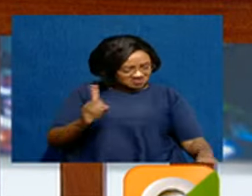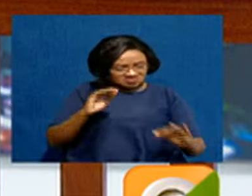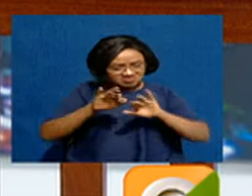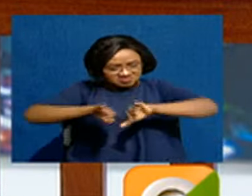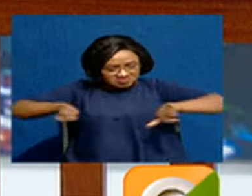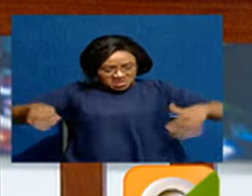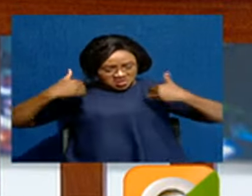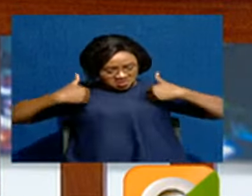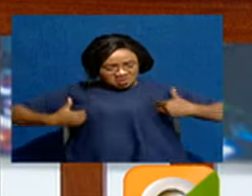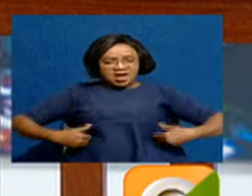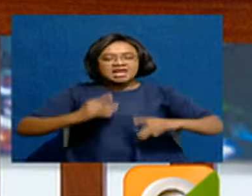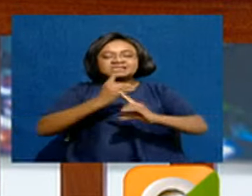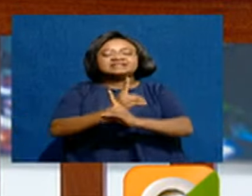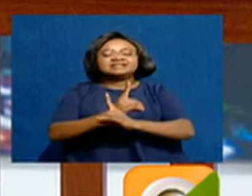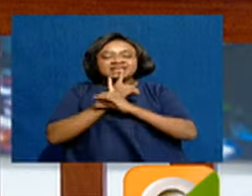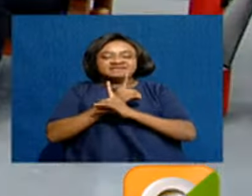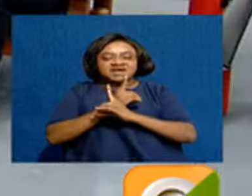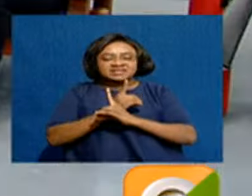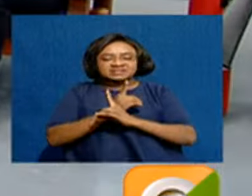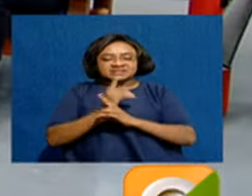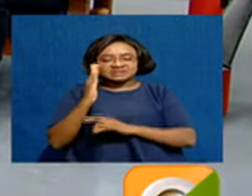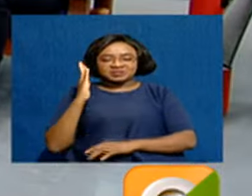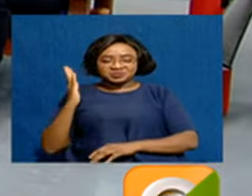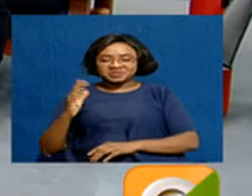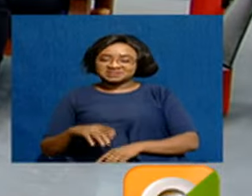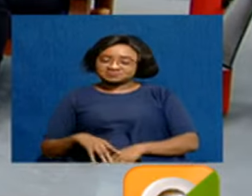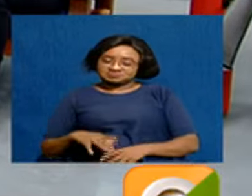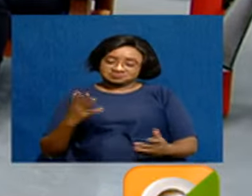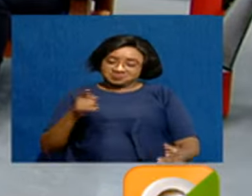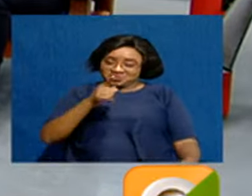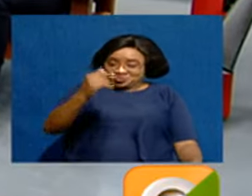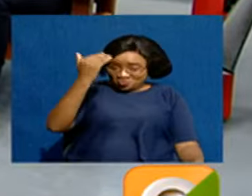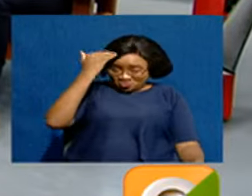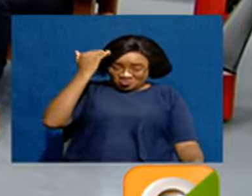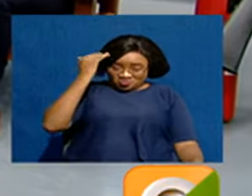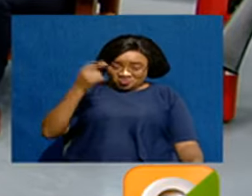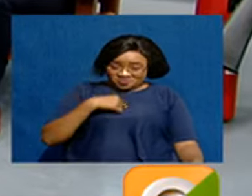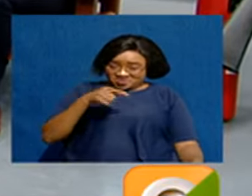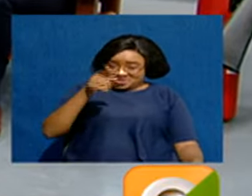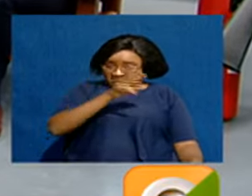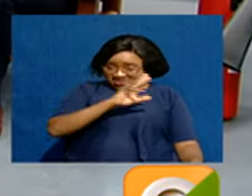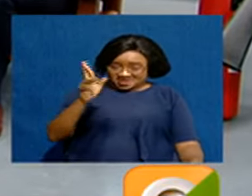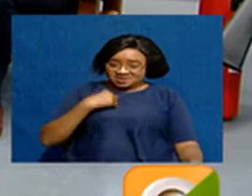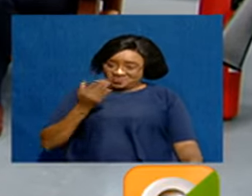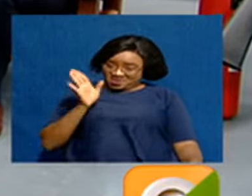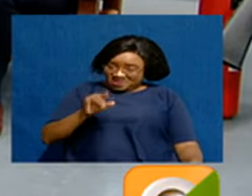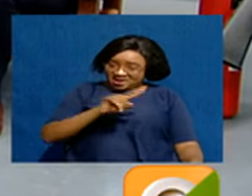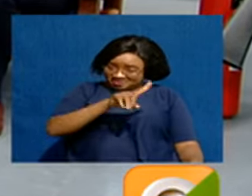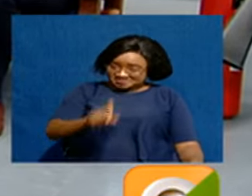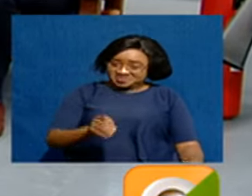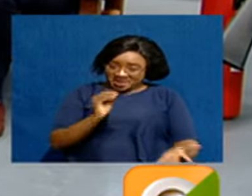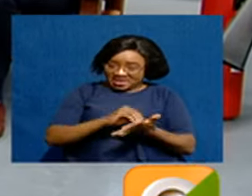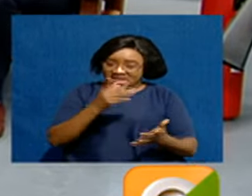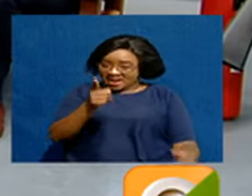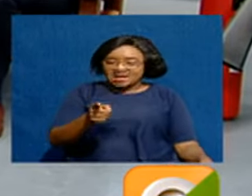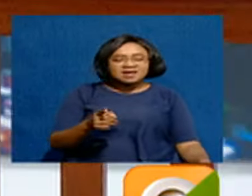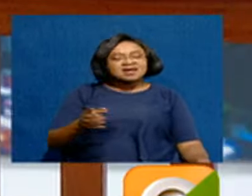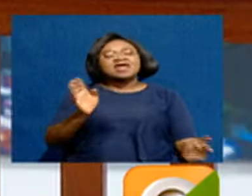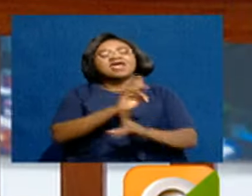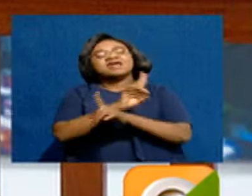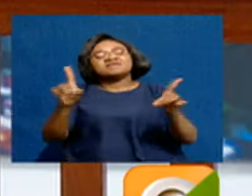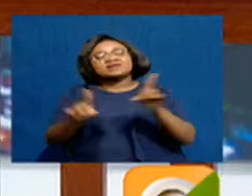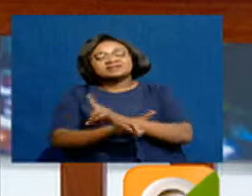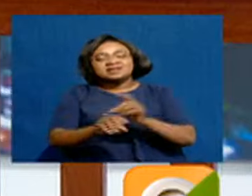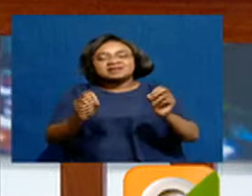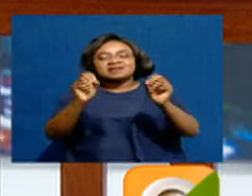okay in our government. You know I'm going to hold you to that again, just like I'm going to hold you please. To the banditry and terror. Please. Everything